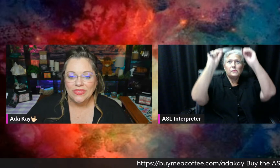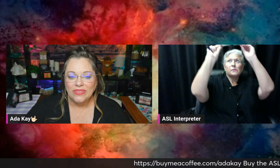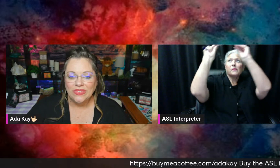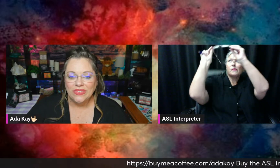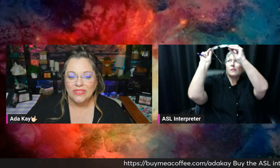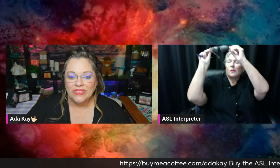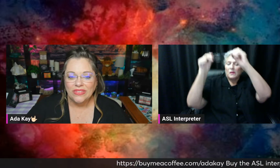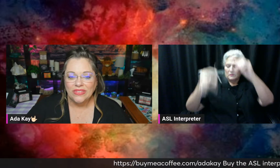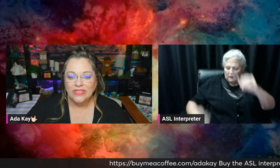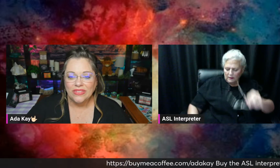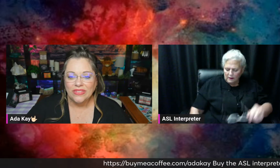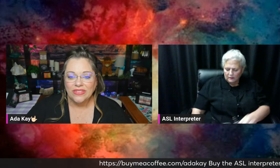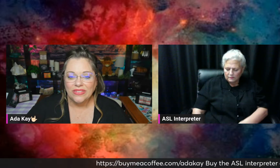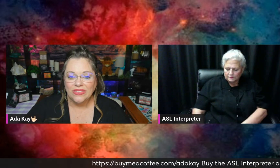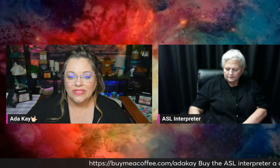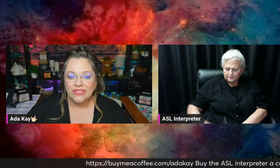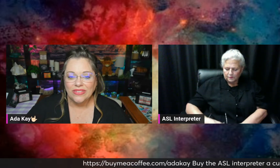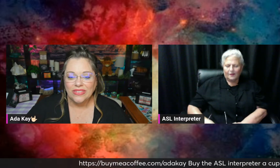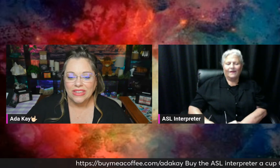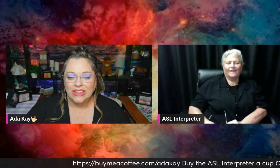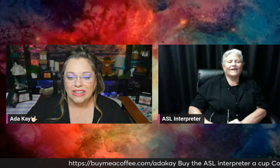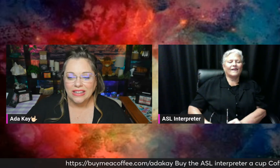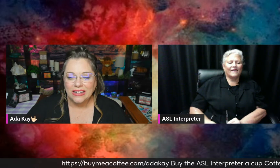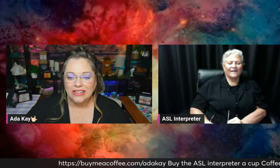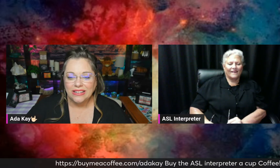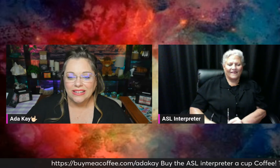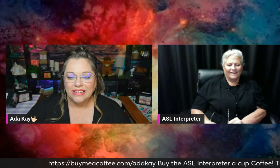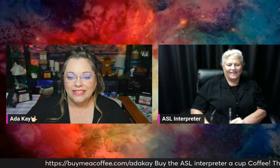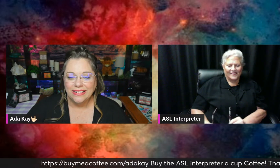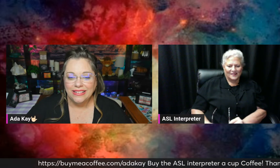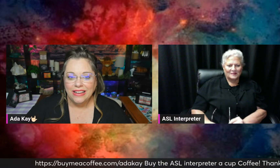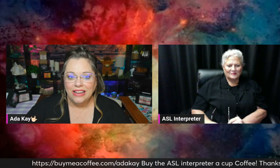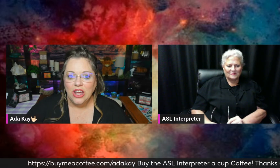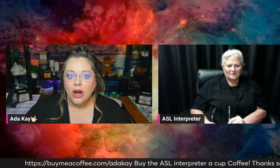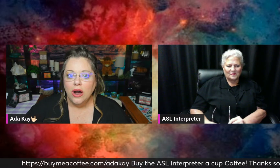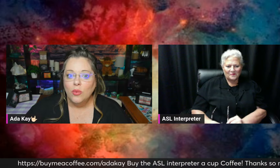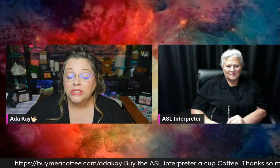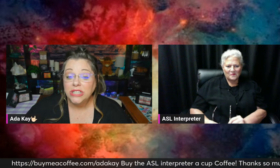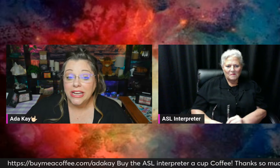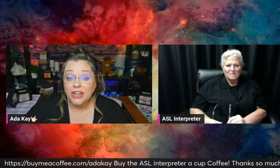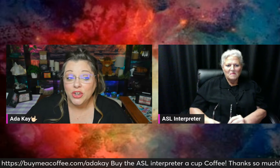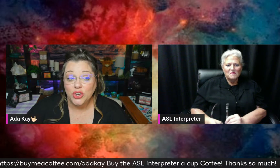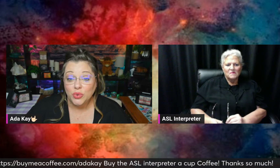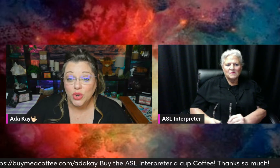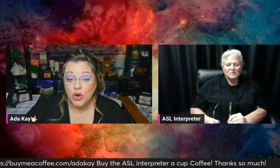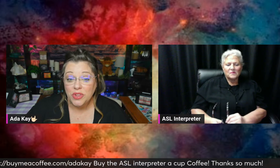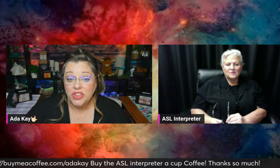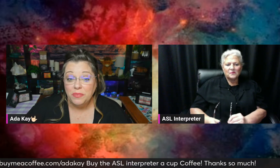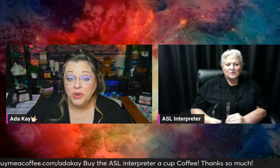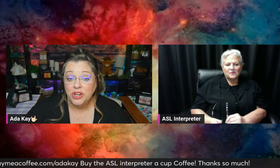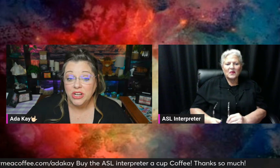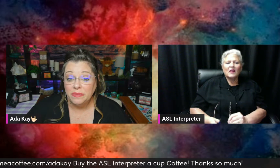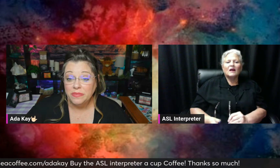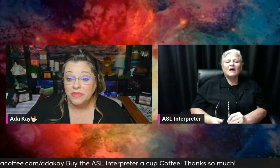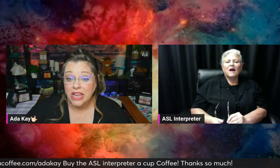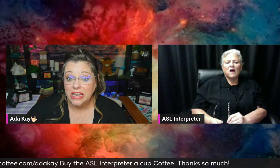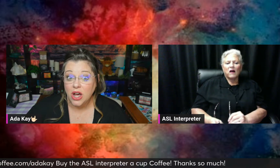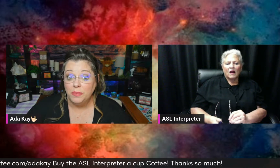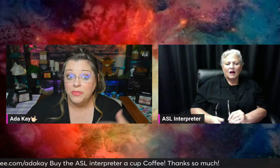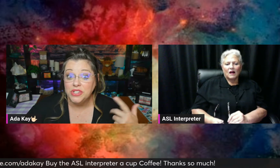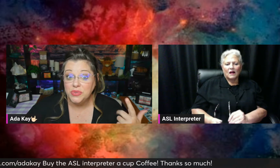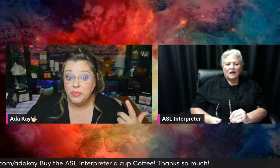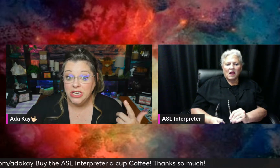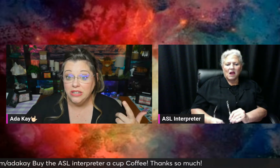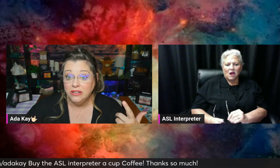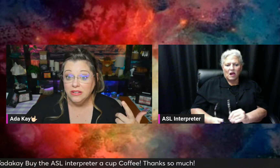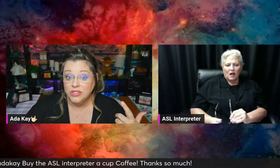watching you keep up with them, and it was just something. It was really neat to see that. You don't know, but they put it up. They